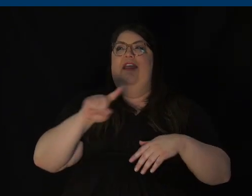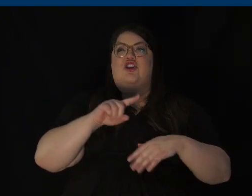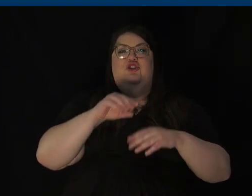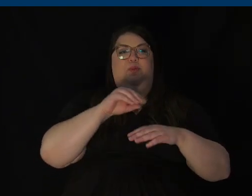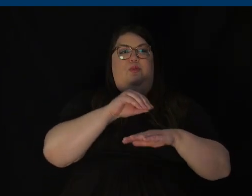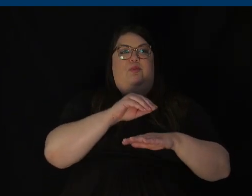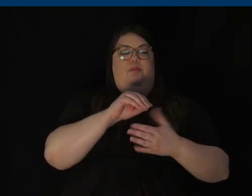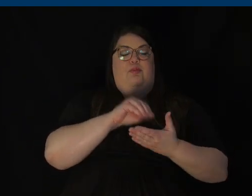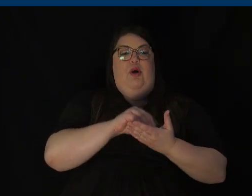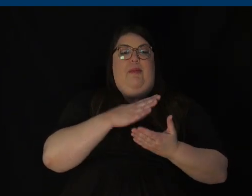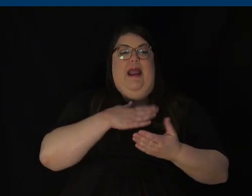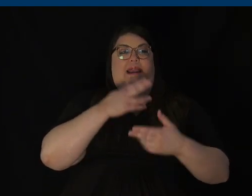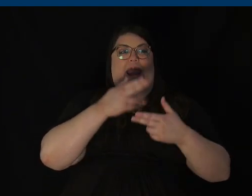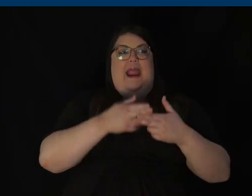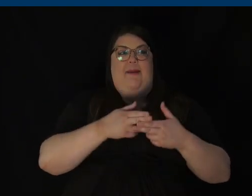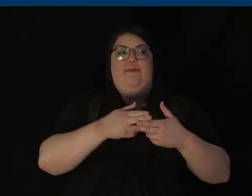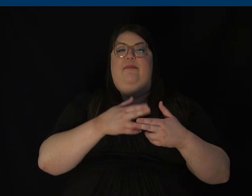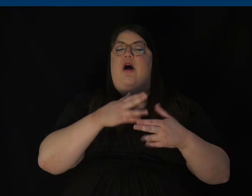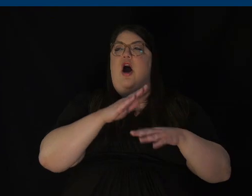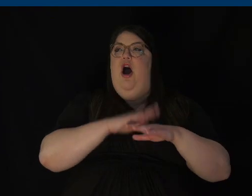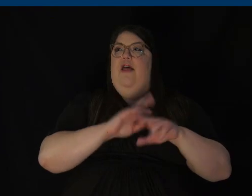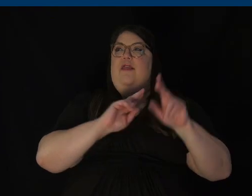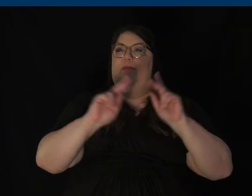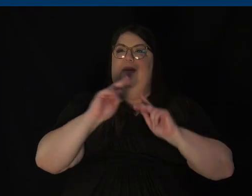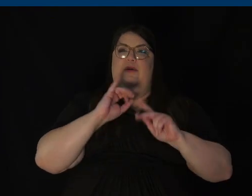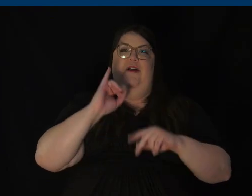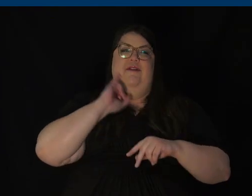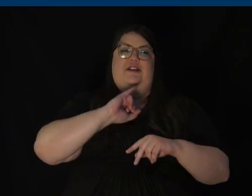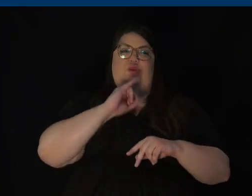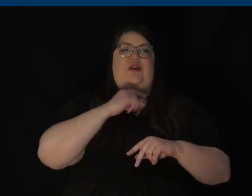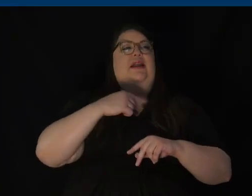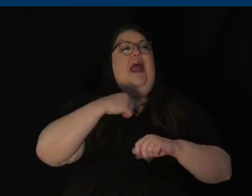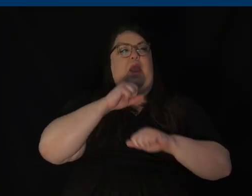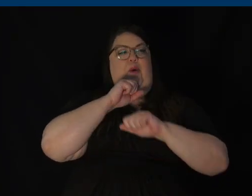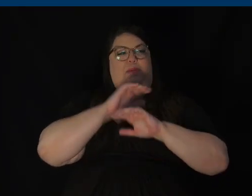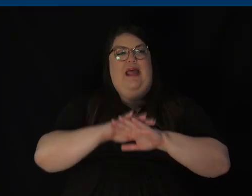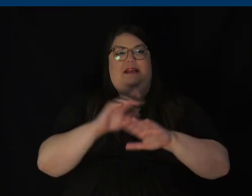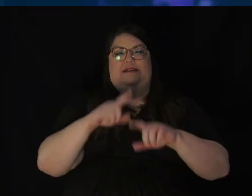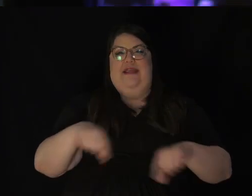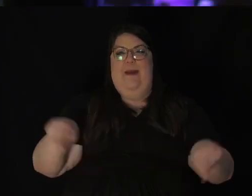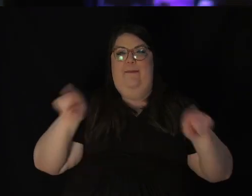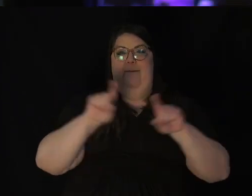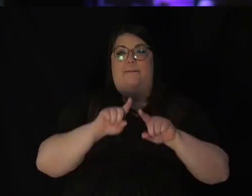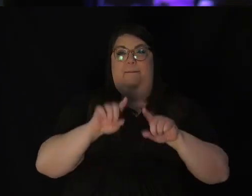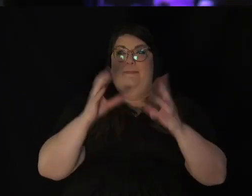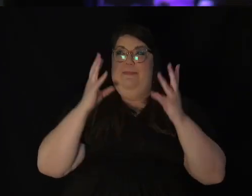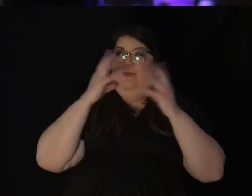Israel, and I will bless them." Isn't that beautiful?